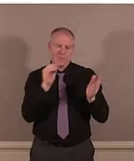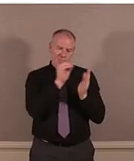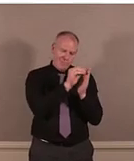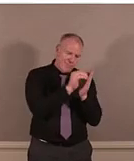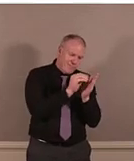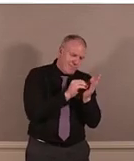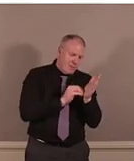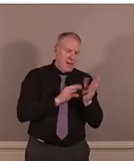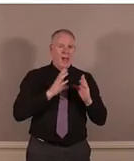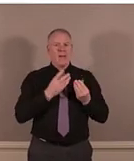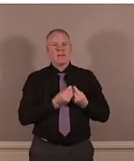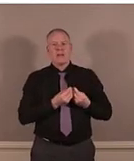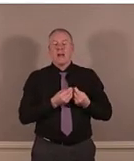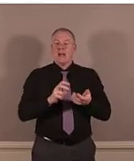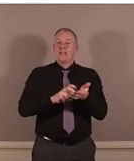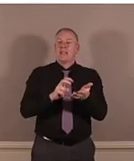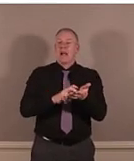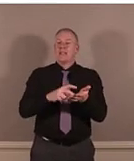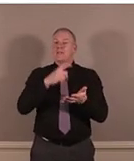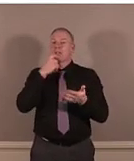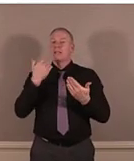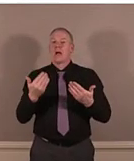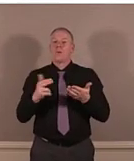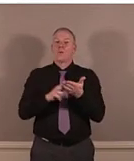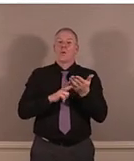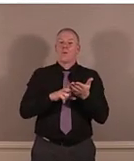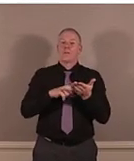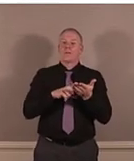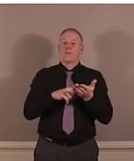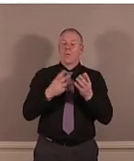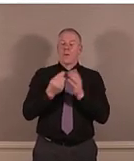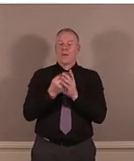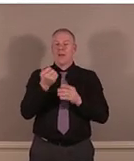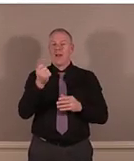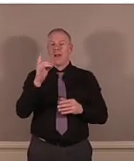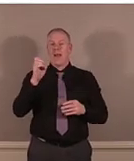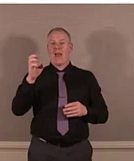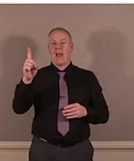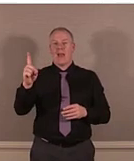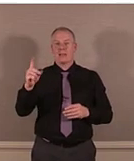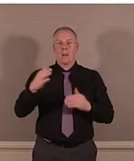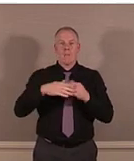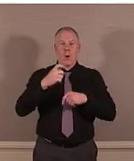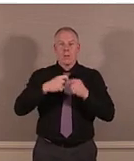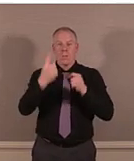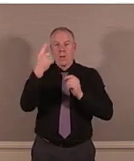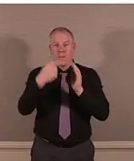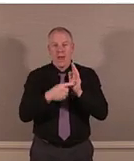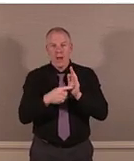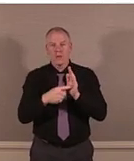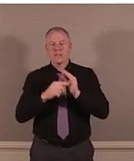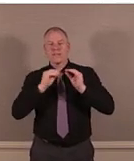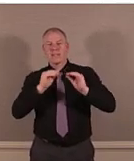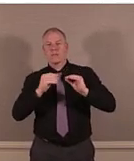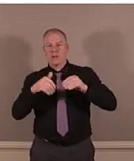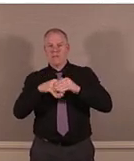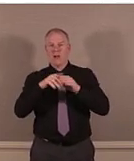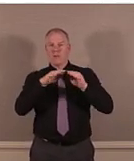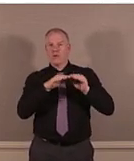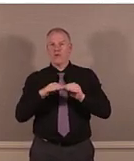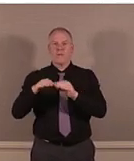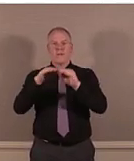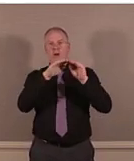that. And I'm delighted to say that through AHEAD, over 1,000 practitioners now are participating on the Universal